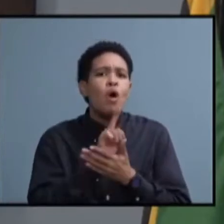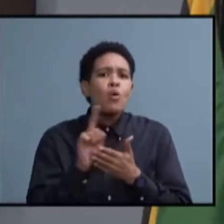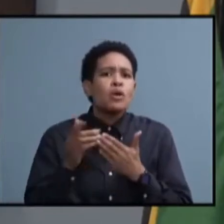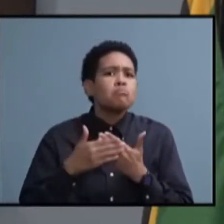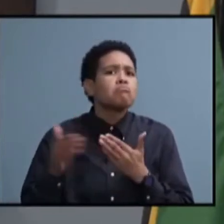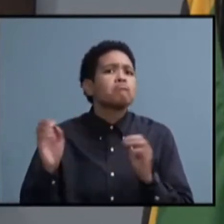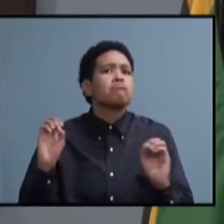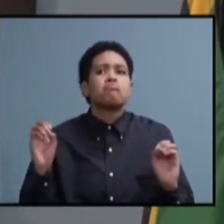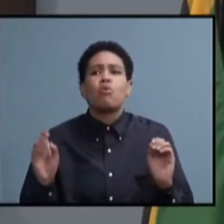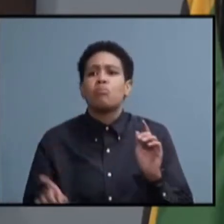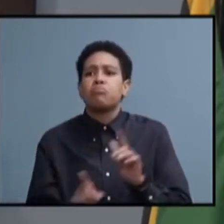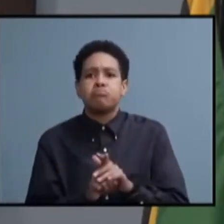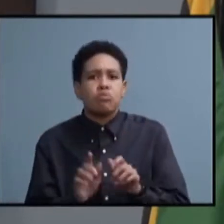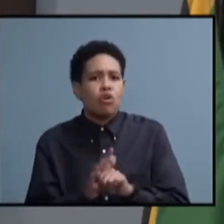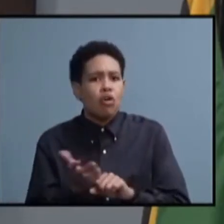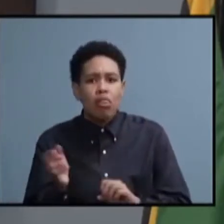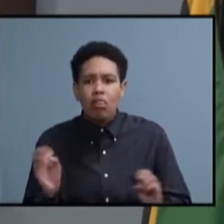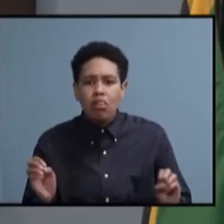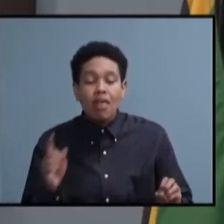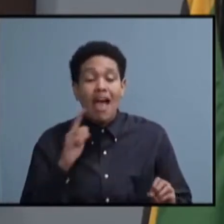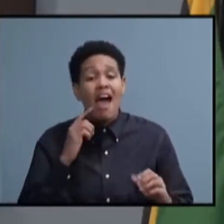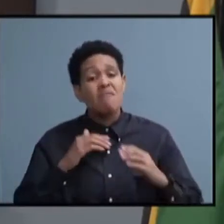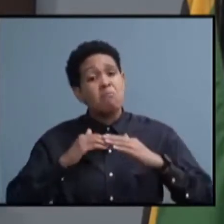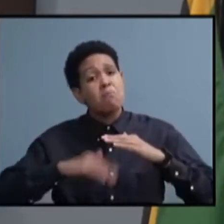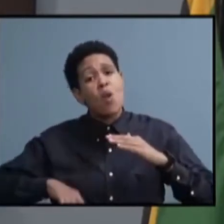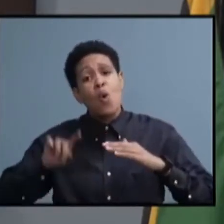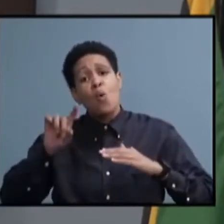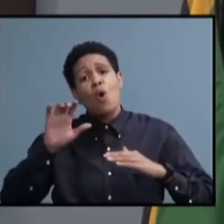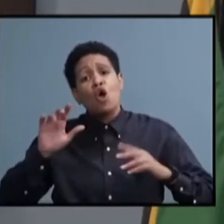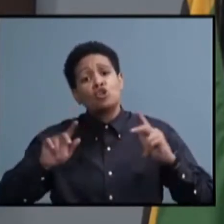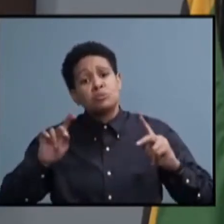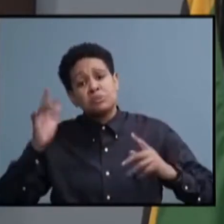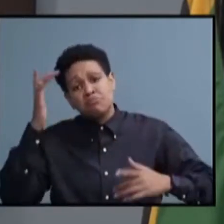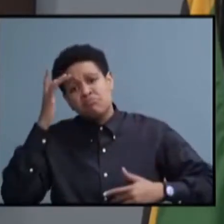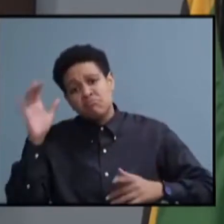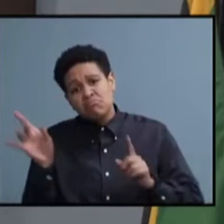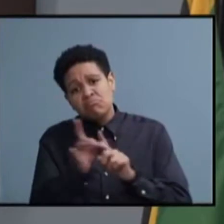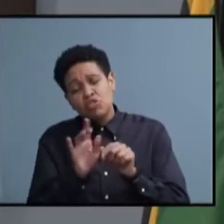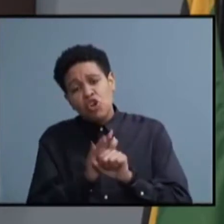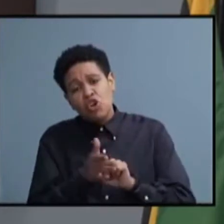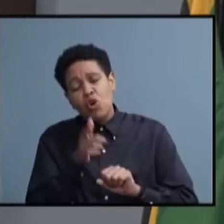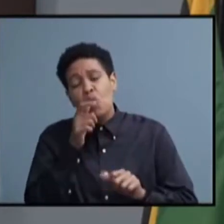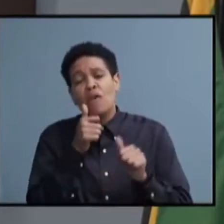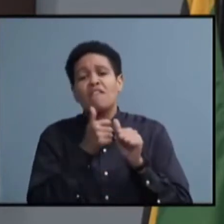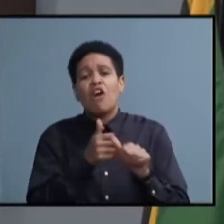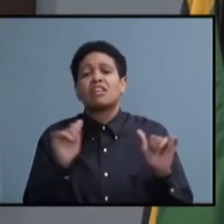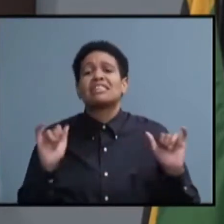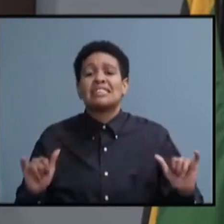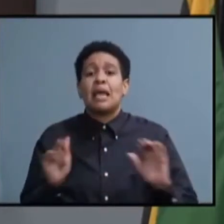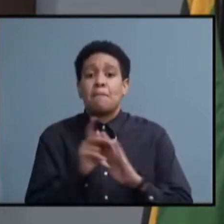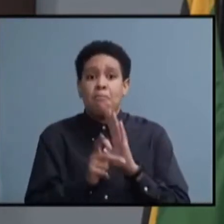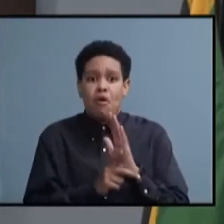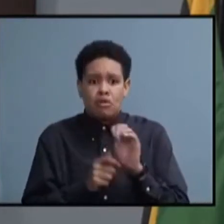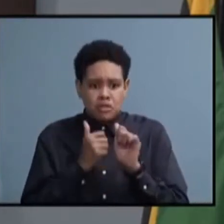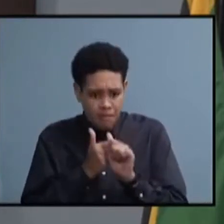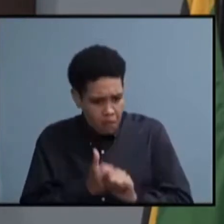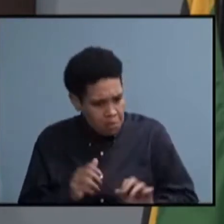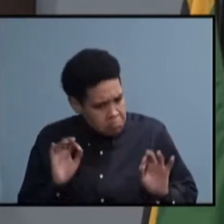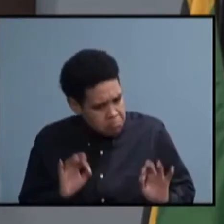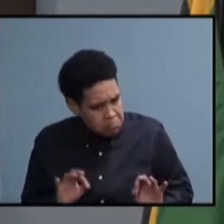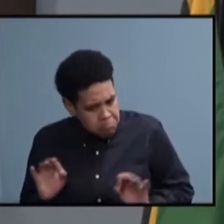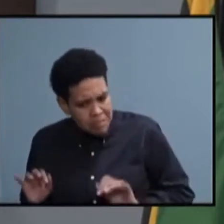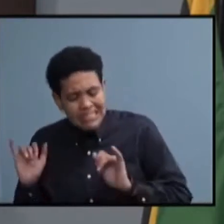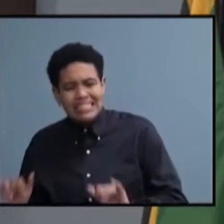that have cases below 100, that follow the same protocols like us, which would be